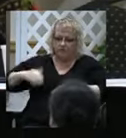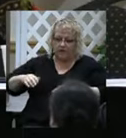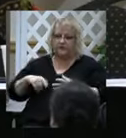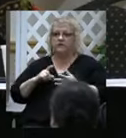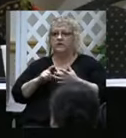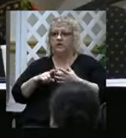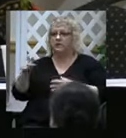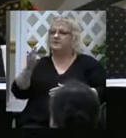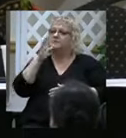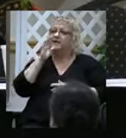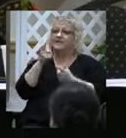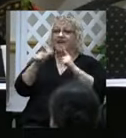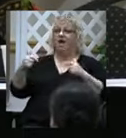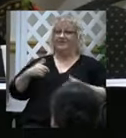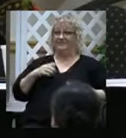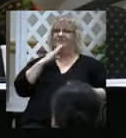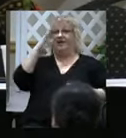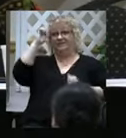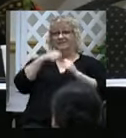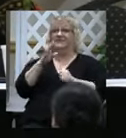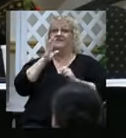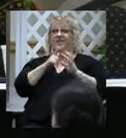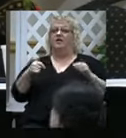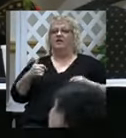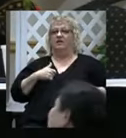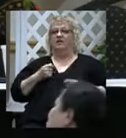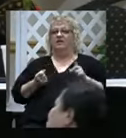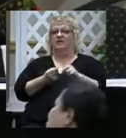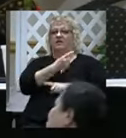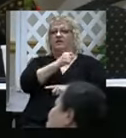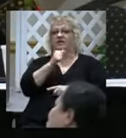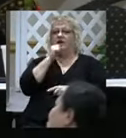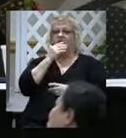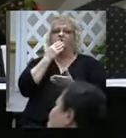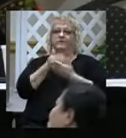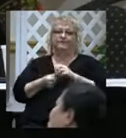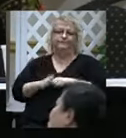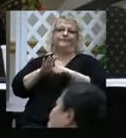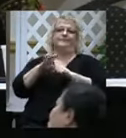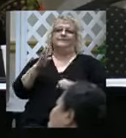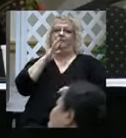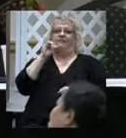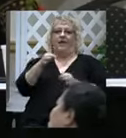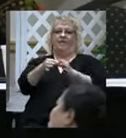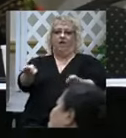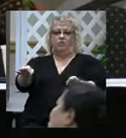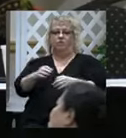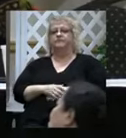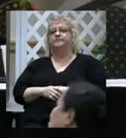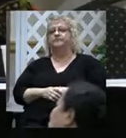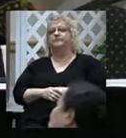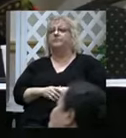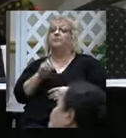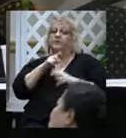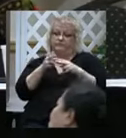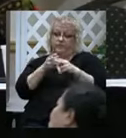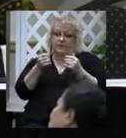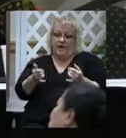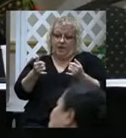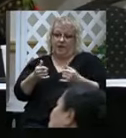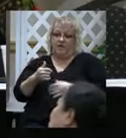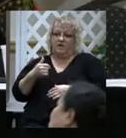that they speak a language they really don't have that language skill to be in court, that kind of thing. In the interim,